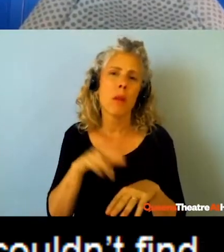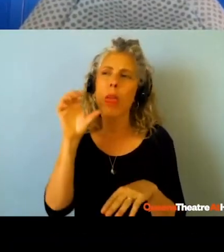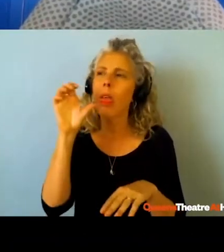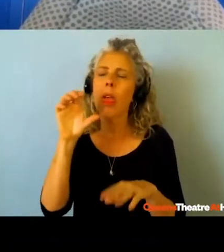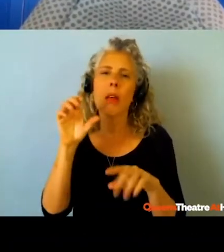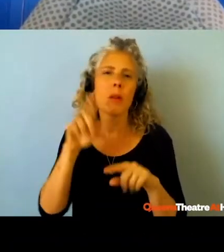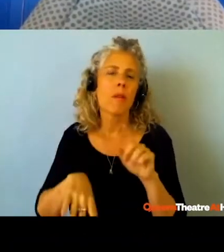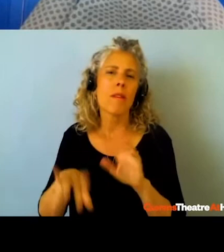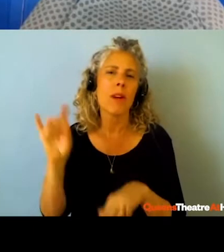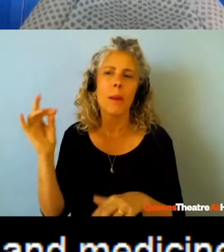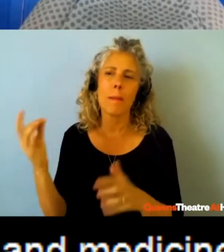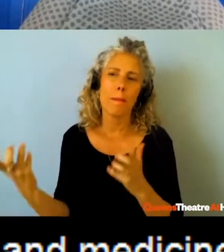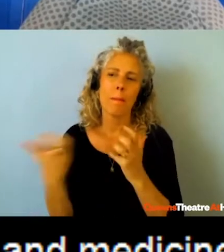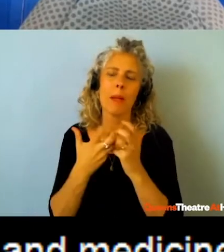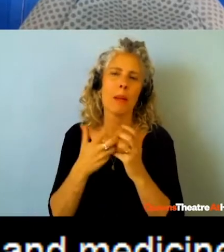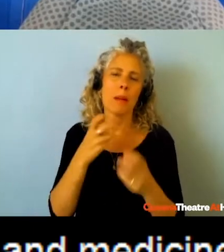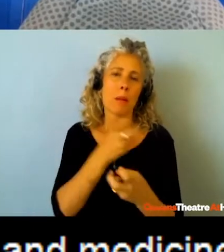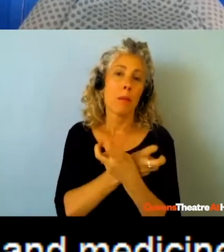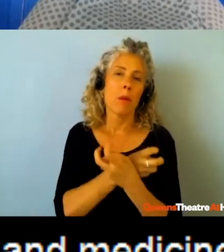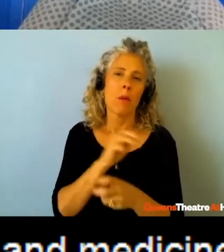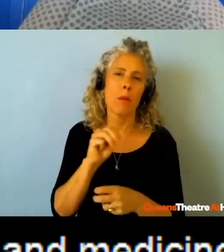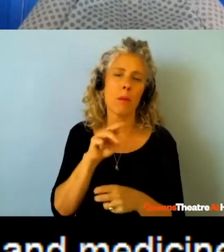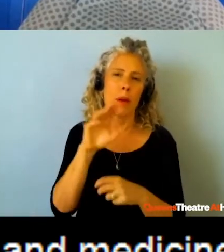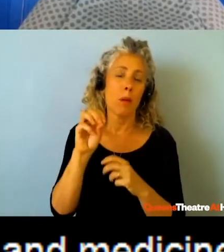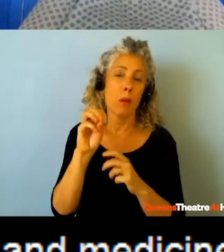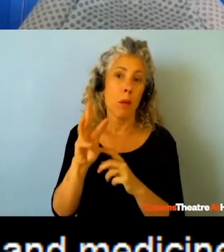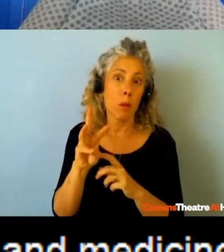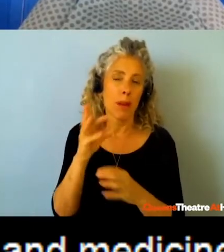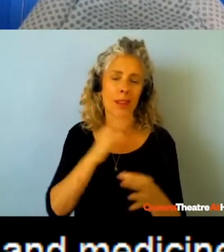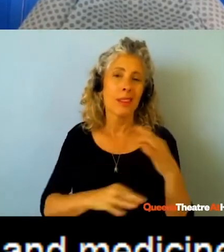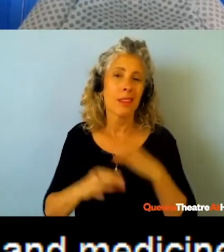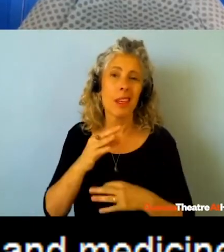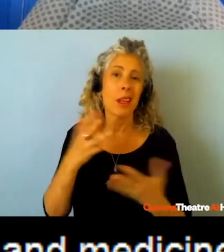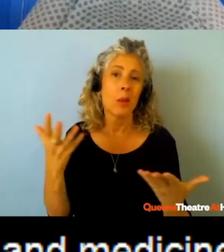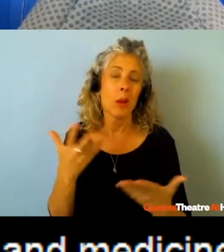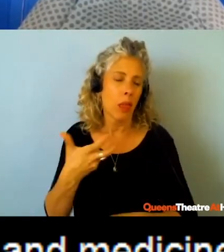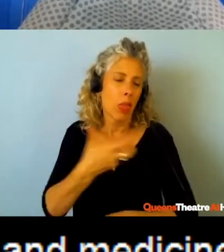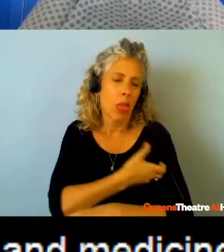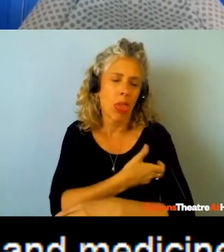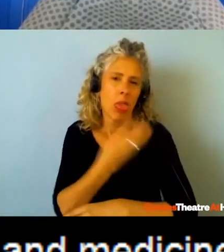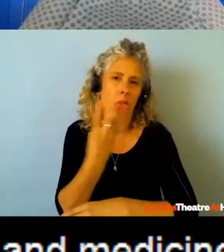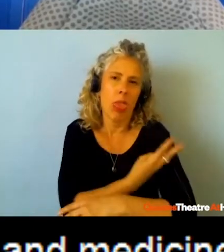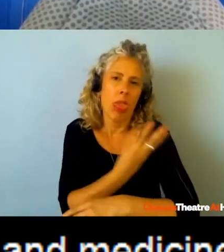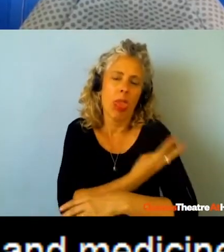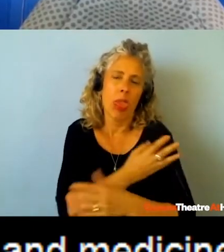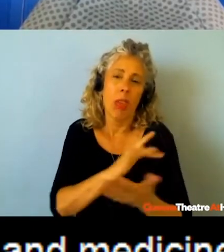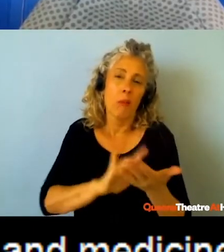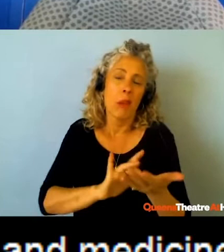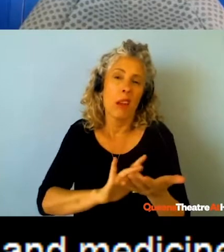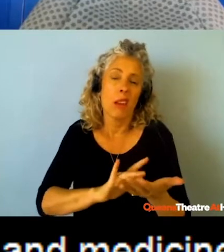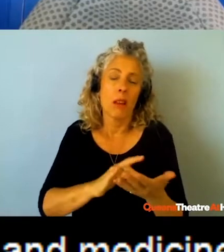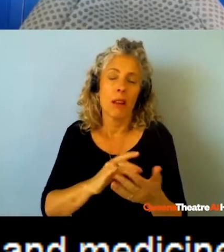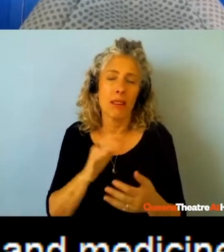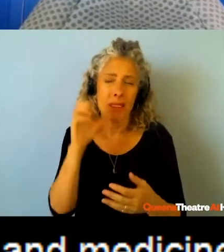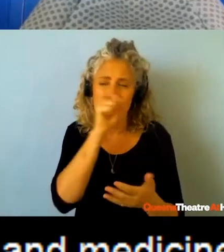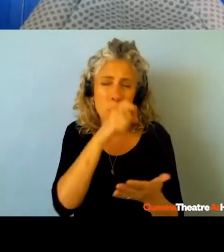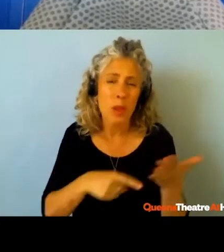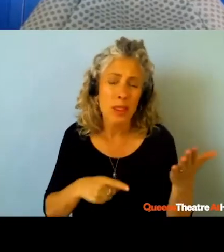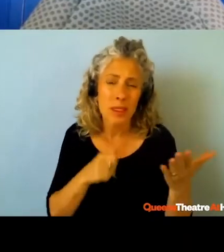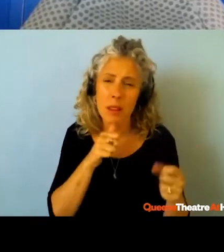me. Instead, I got steroids and medicine, and guess what? It wasn't